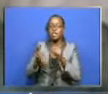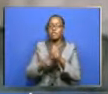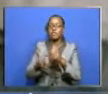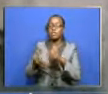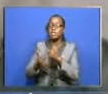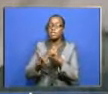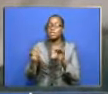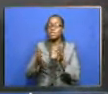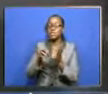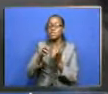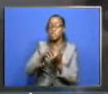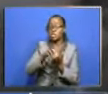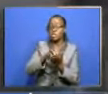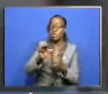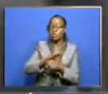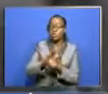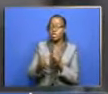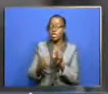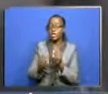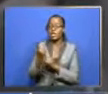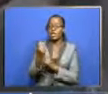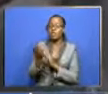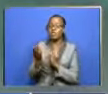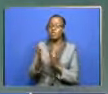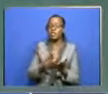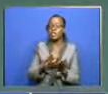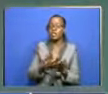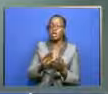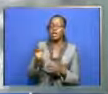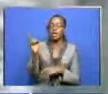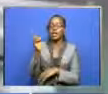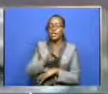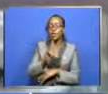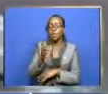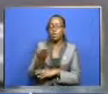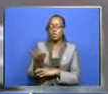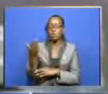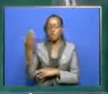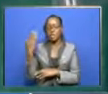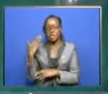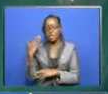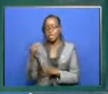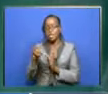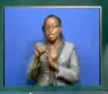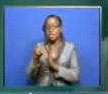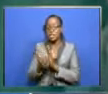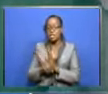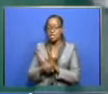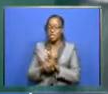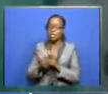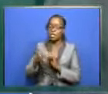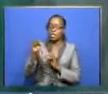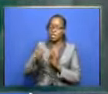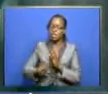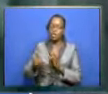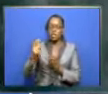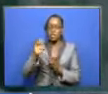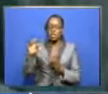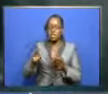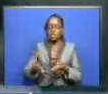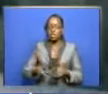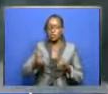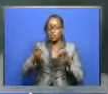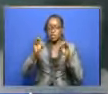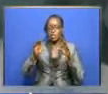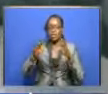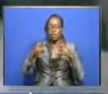of coronavirus and 11 deaths over the past 24 hours. The state in southeastern Australia has imposed a strict lockdown